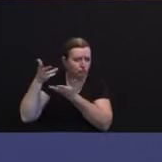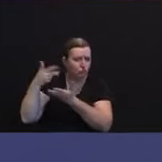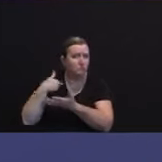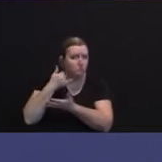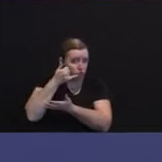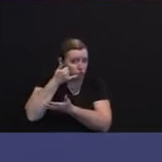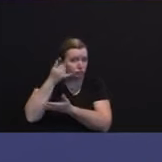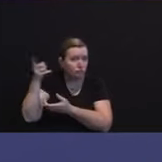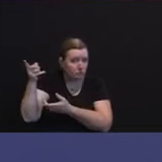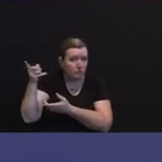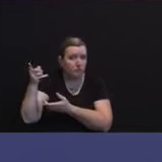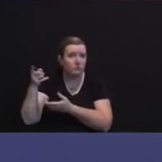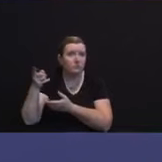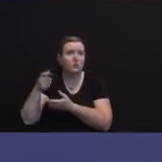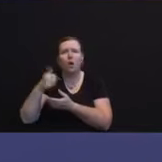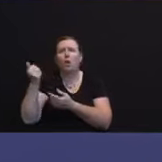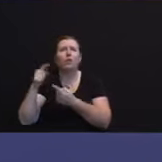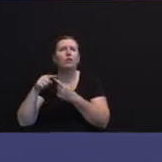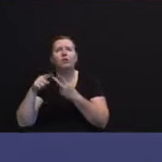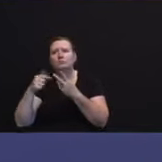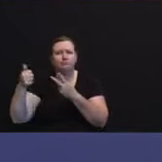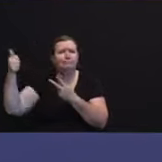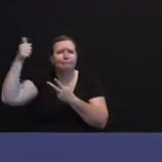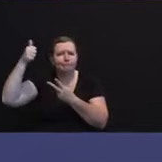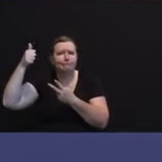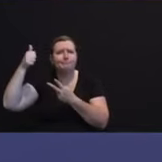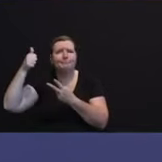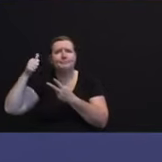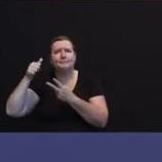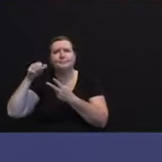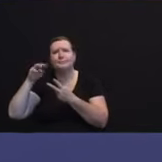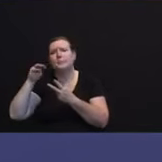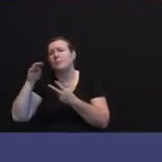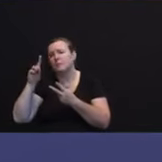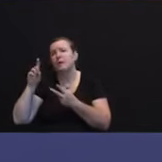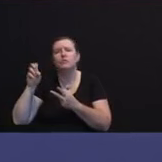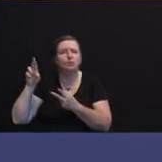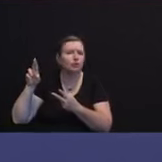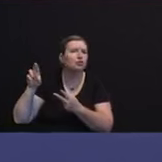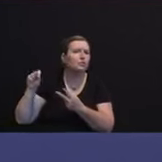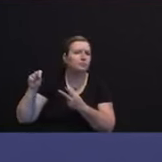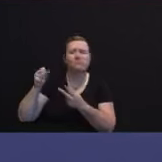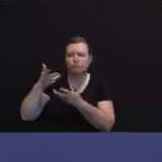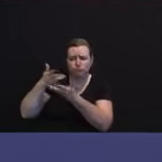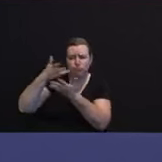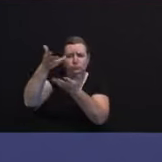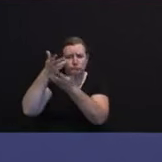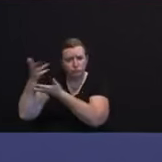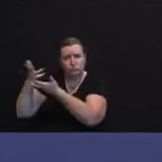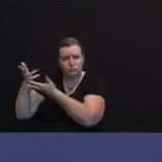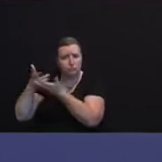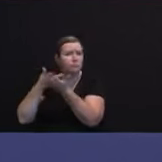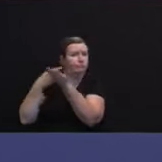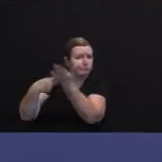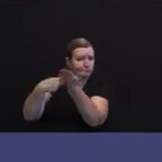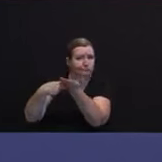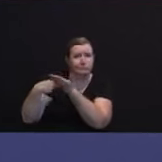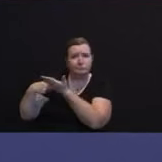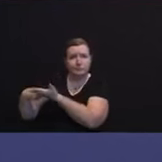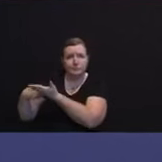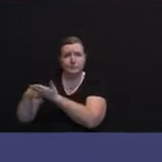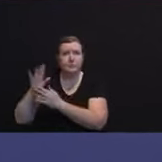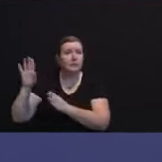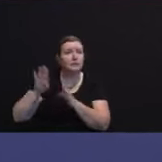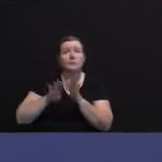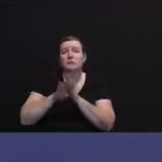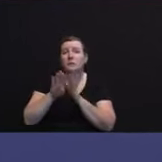Moderna's Stefan Bancel and I were back and forth on Monday or Tuesday, I can't recall which. Their development isn't quite where Pfizer is,